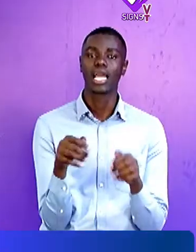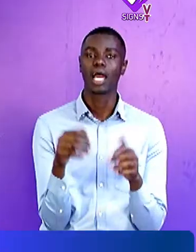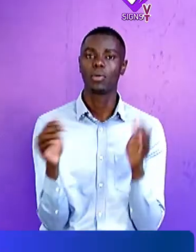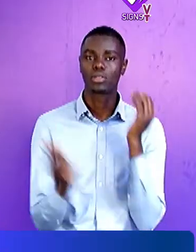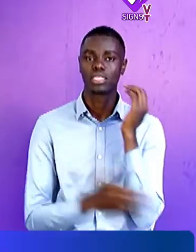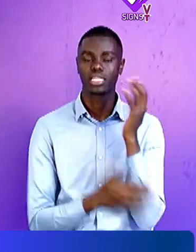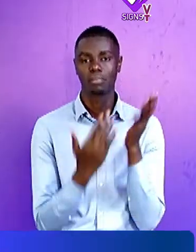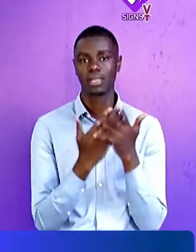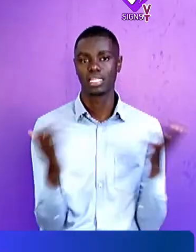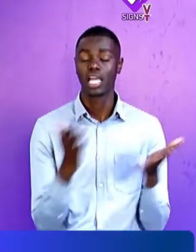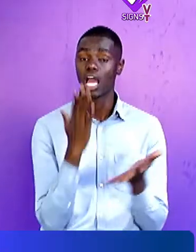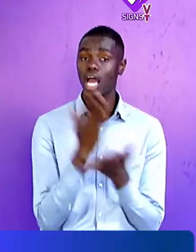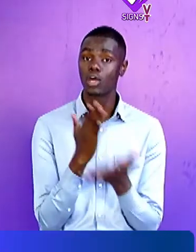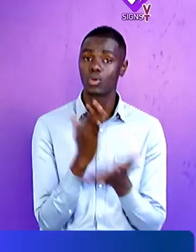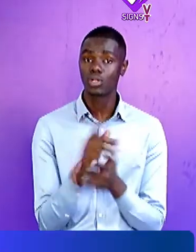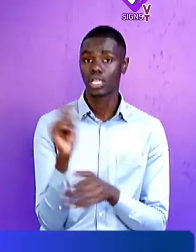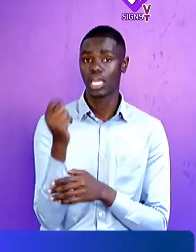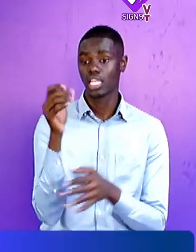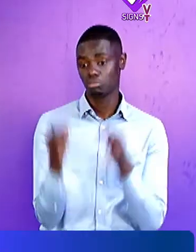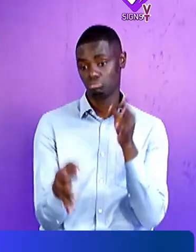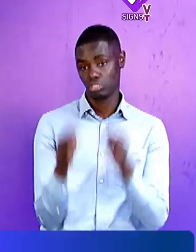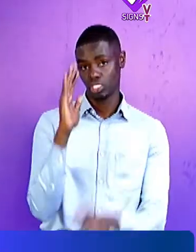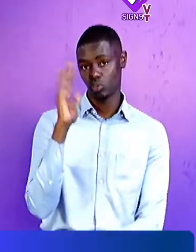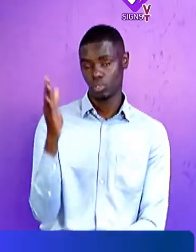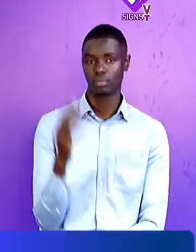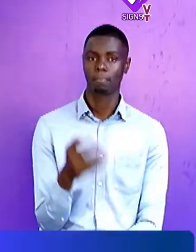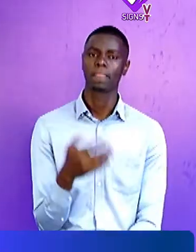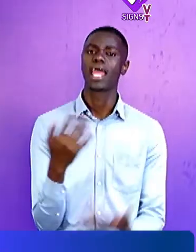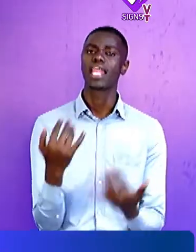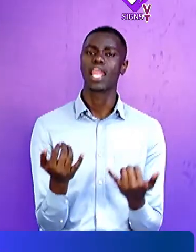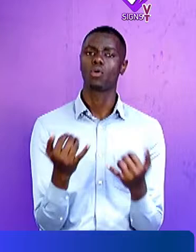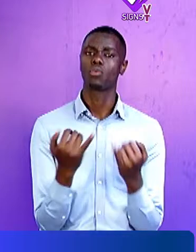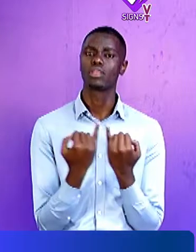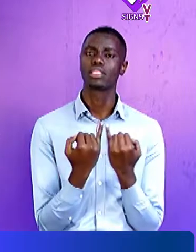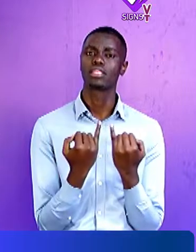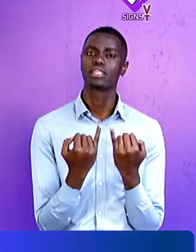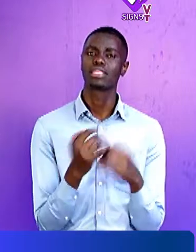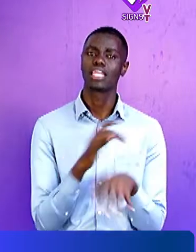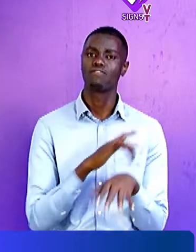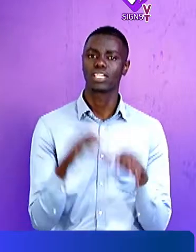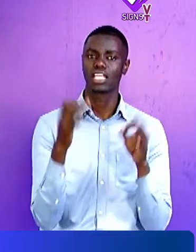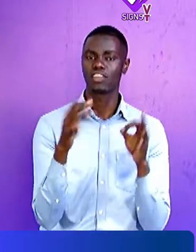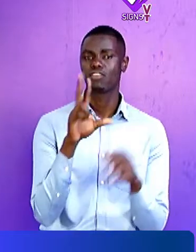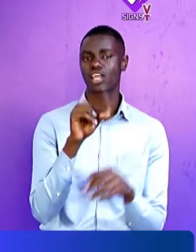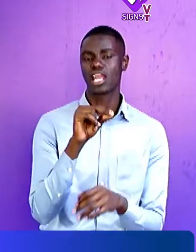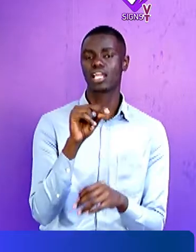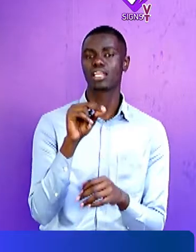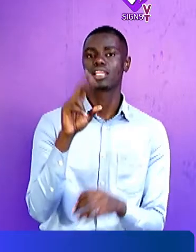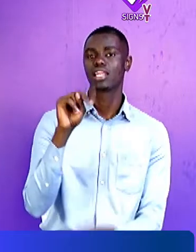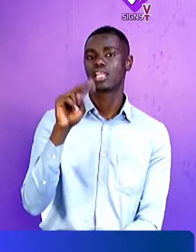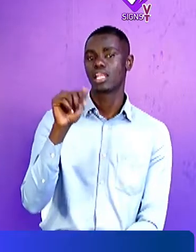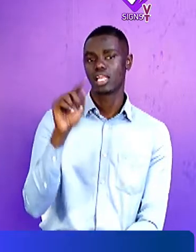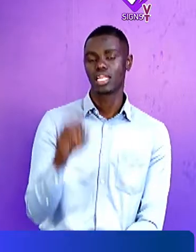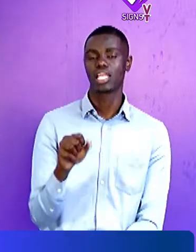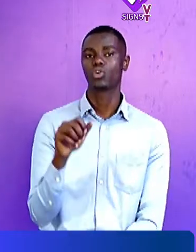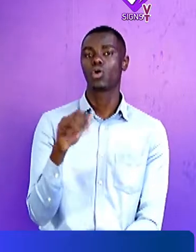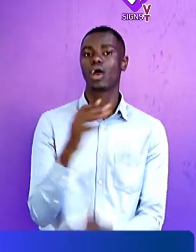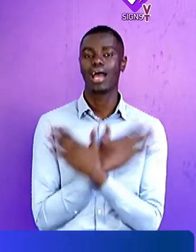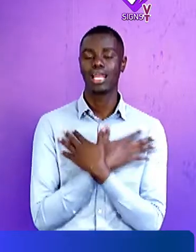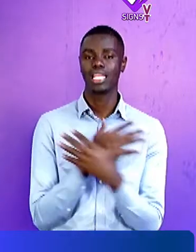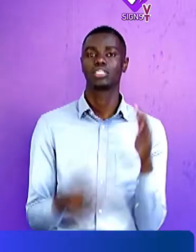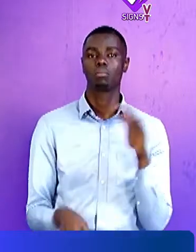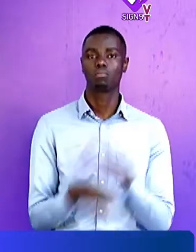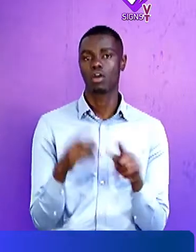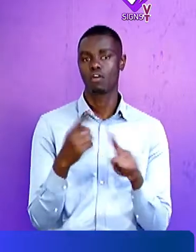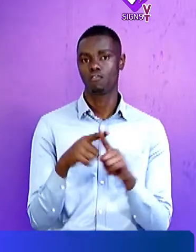leave Kenyans to judge. Yeah. Let me go to talk about the implications if this NATO ally position is taken away from Kenya.